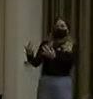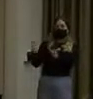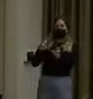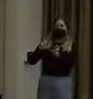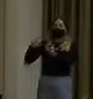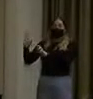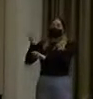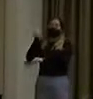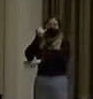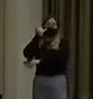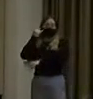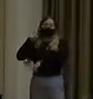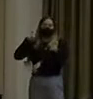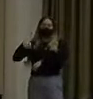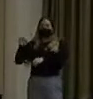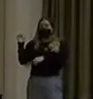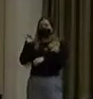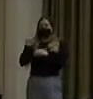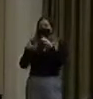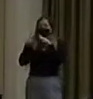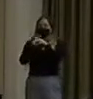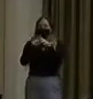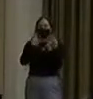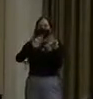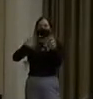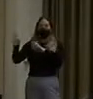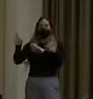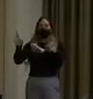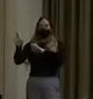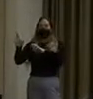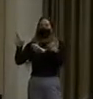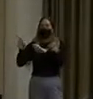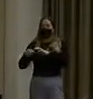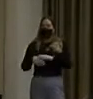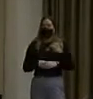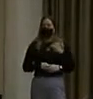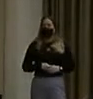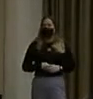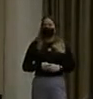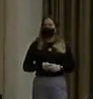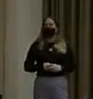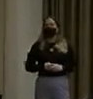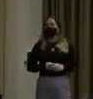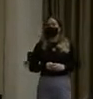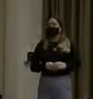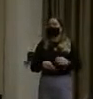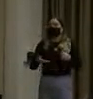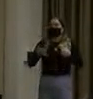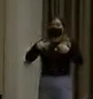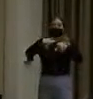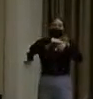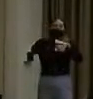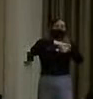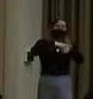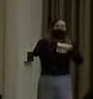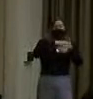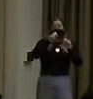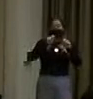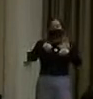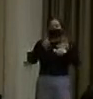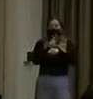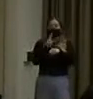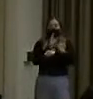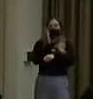in case of emergencies, either in for a particular county or for a particular region.